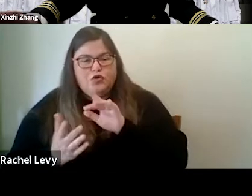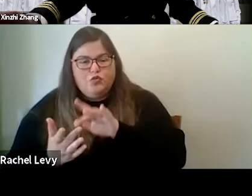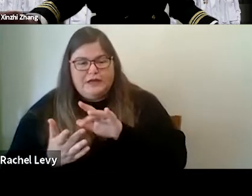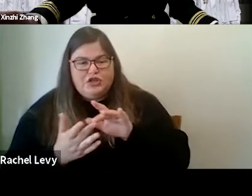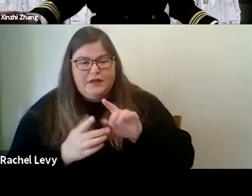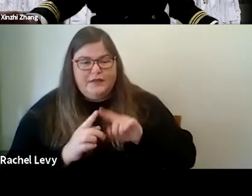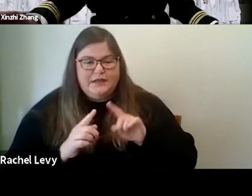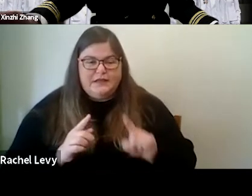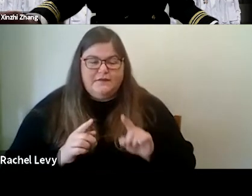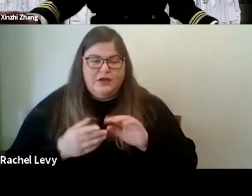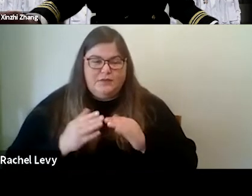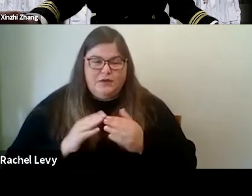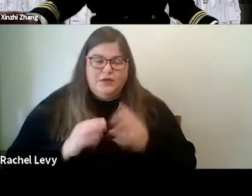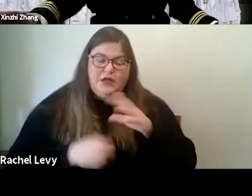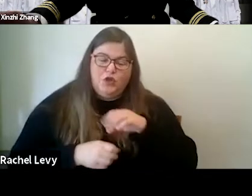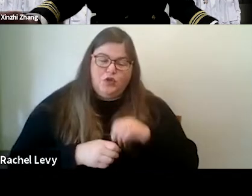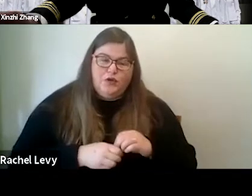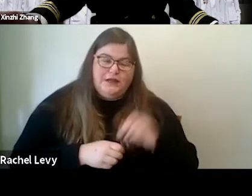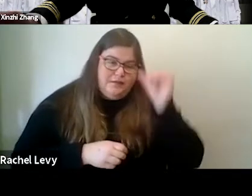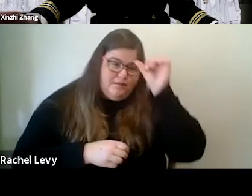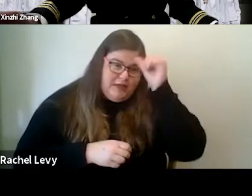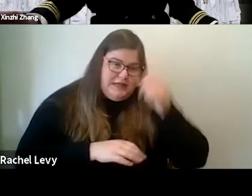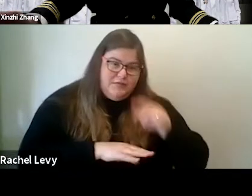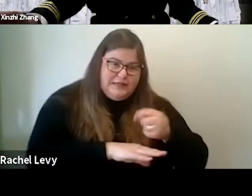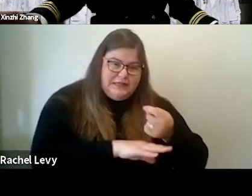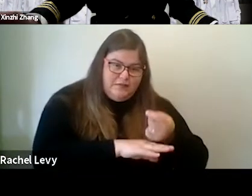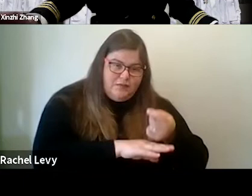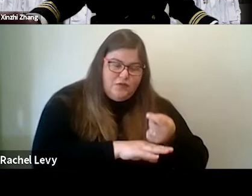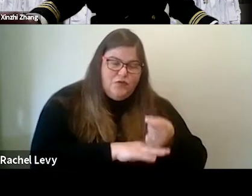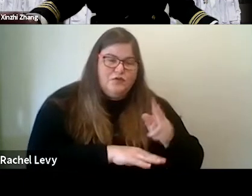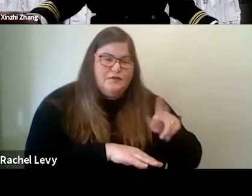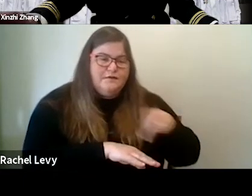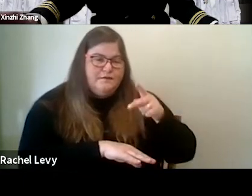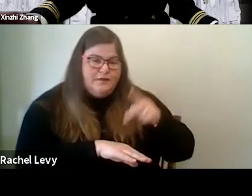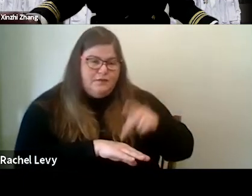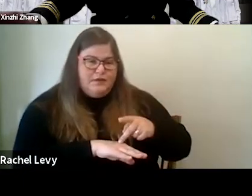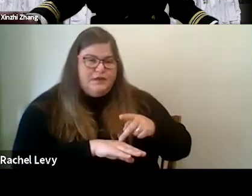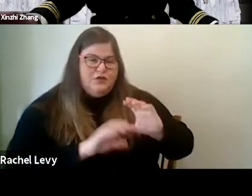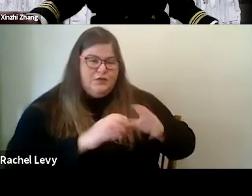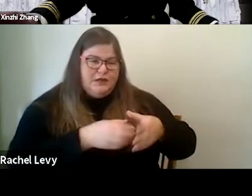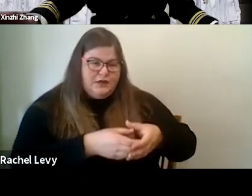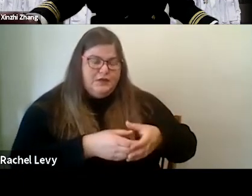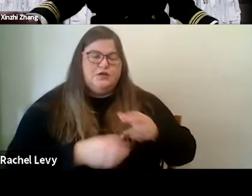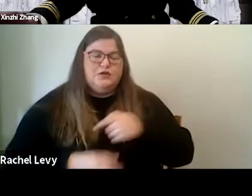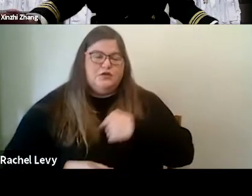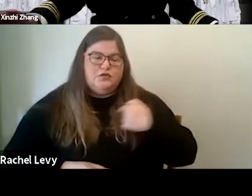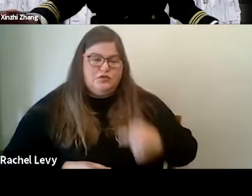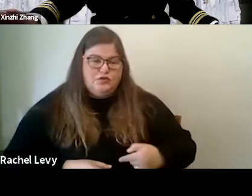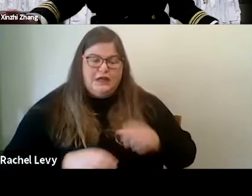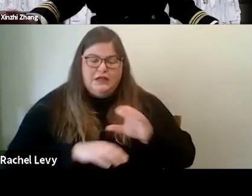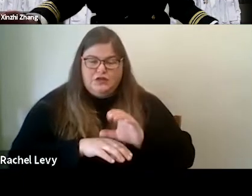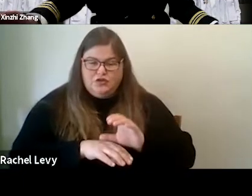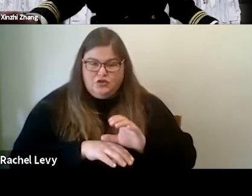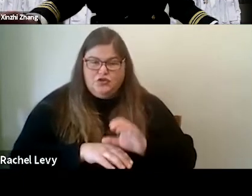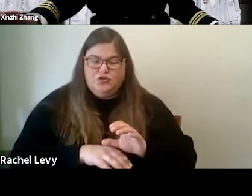including Indian temples, Philippine embassies, Korean church, Chinese language schools, to discuss the issue of